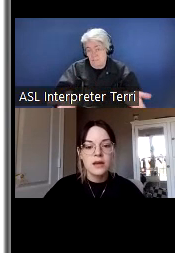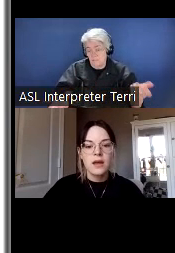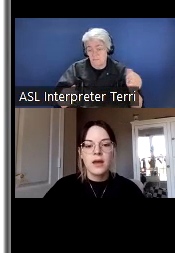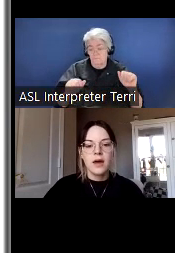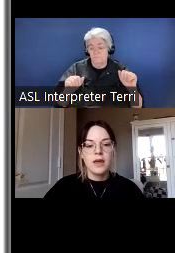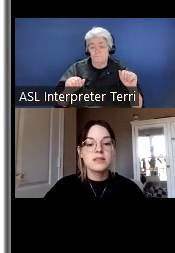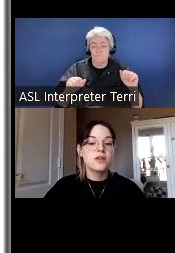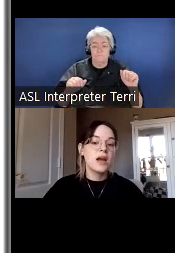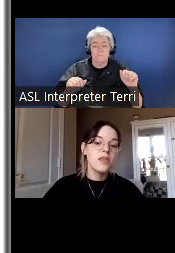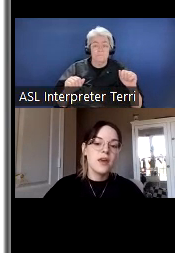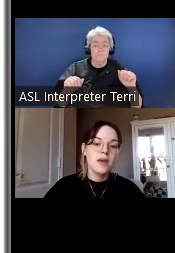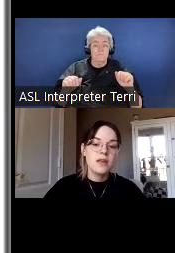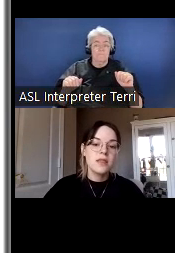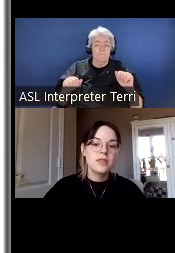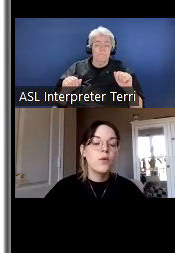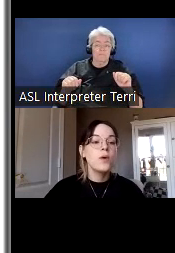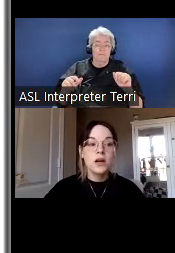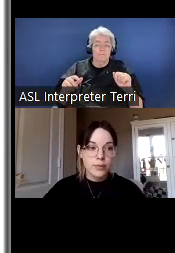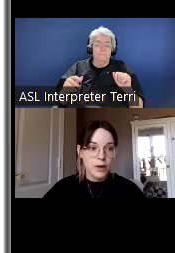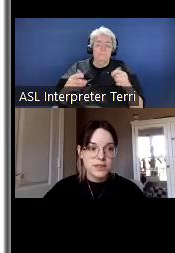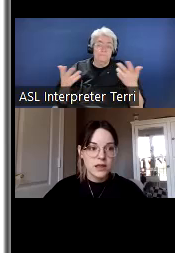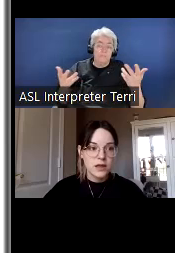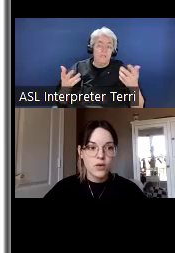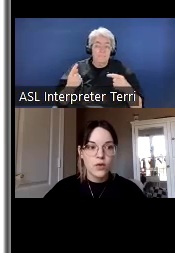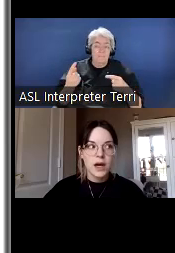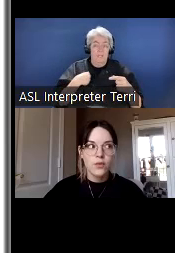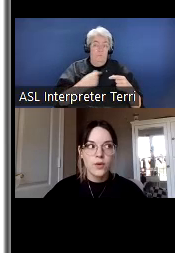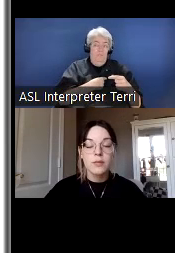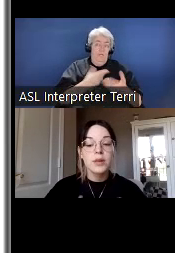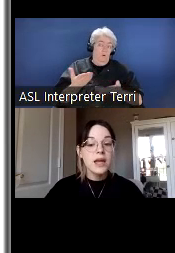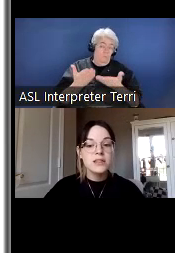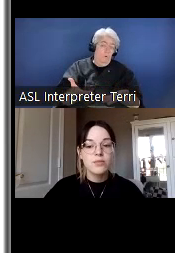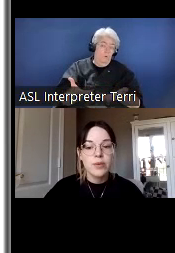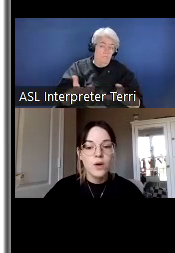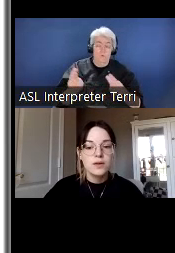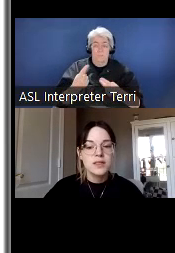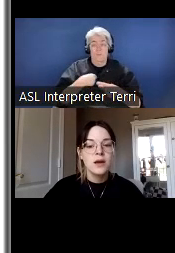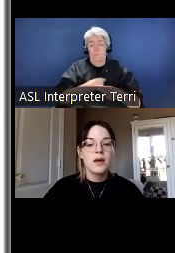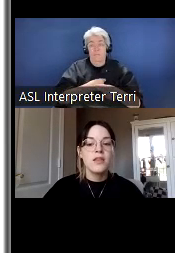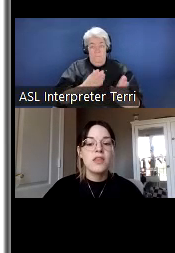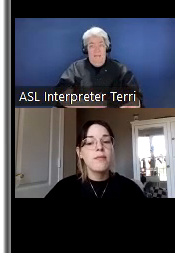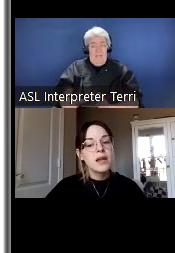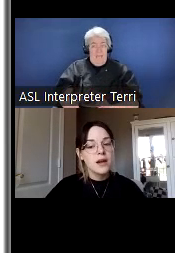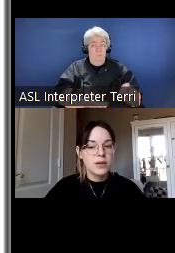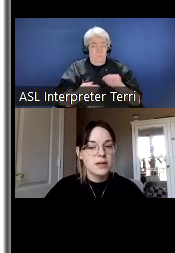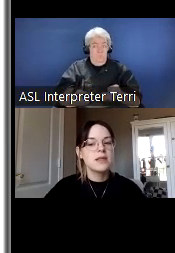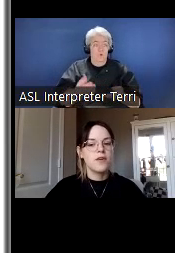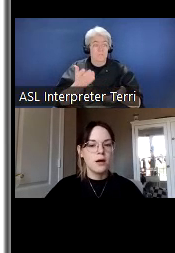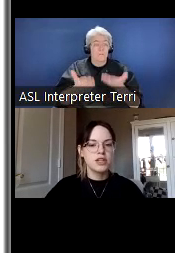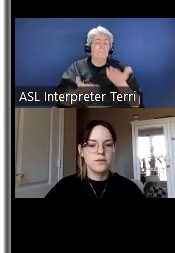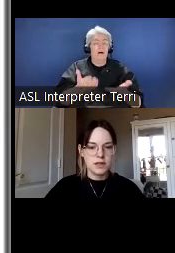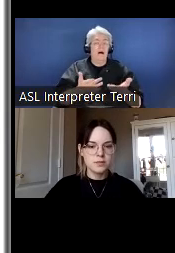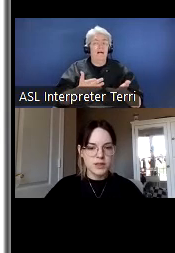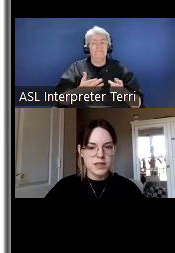safety? Is there anything that we are proposing or that we are planning to propose that might not be a